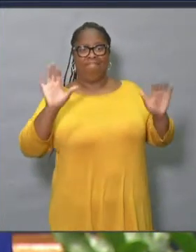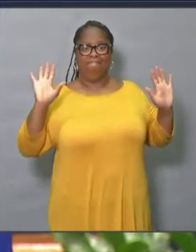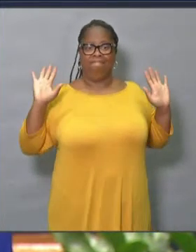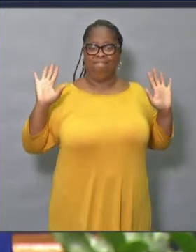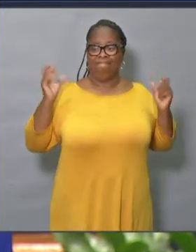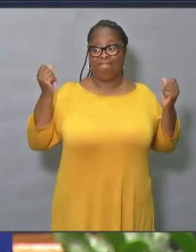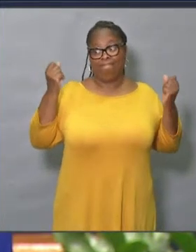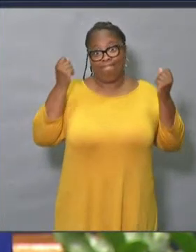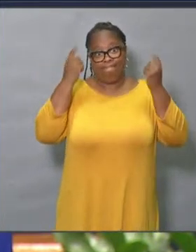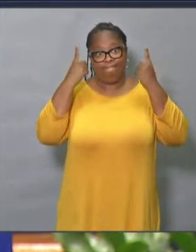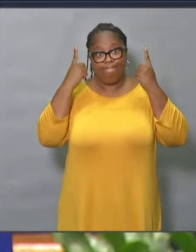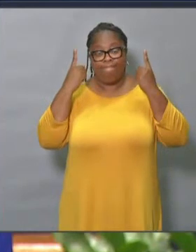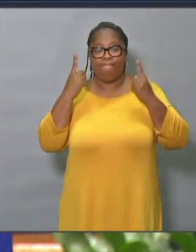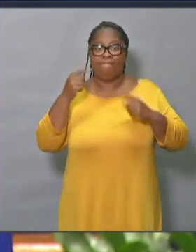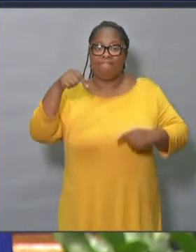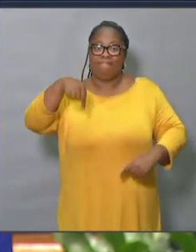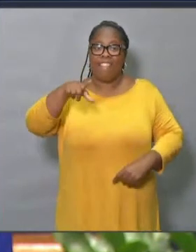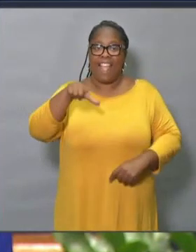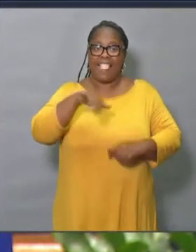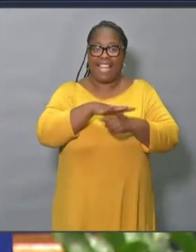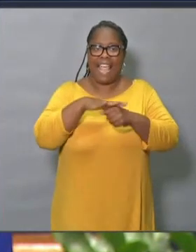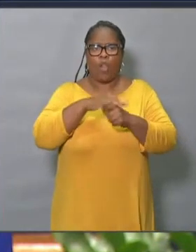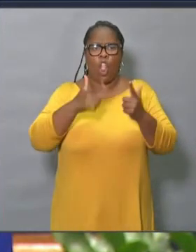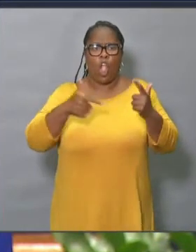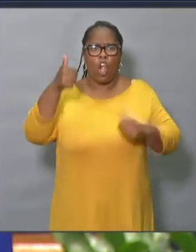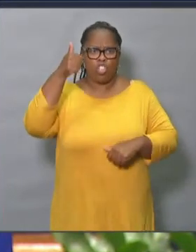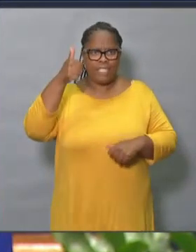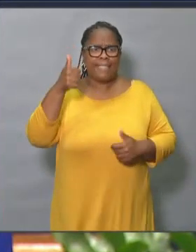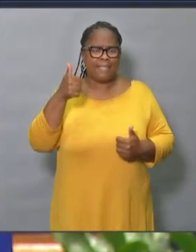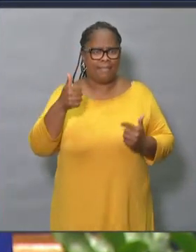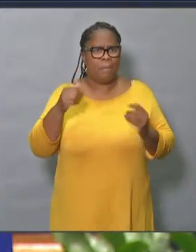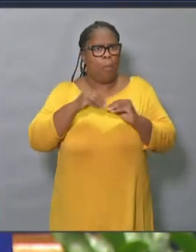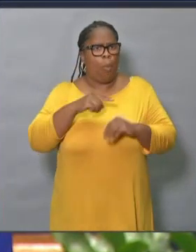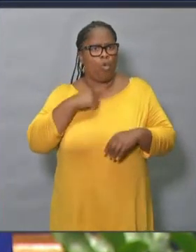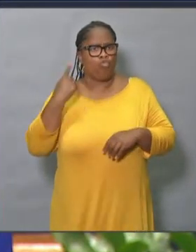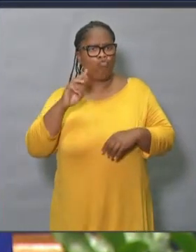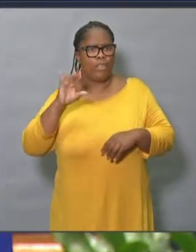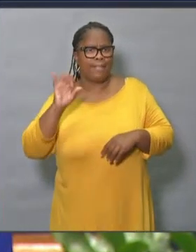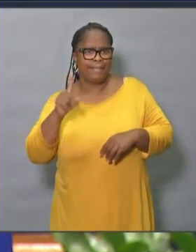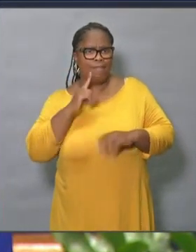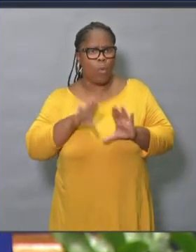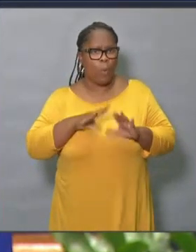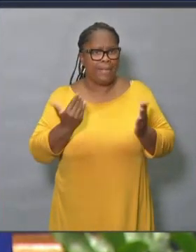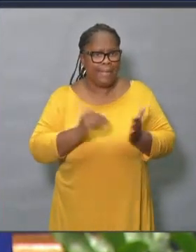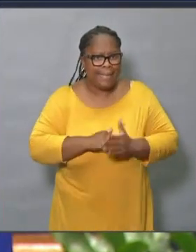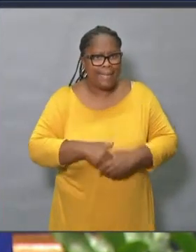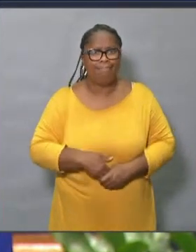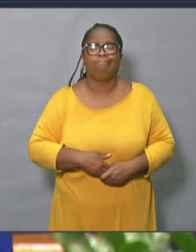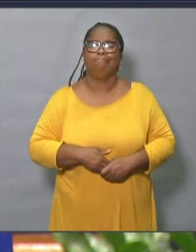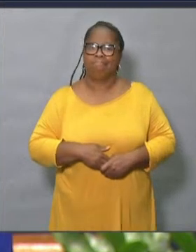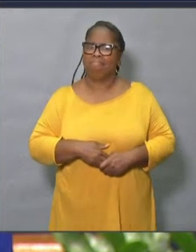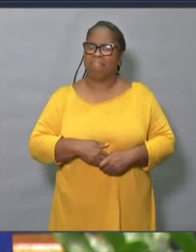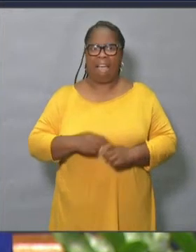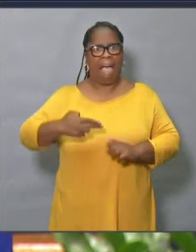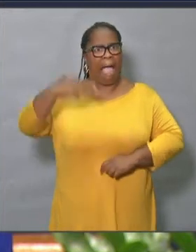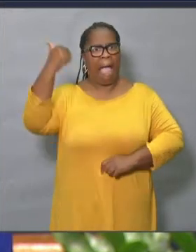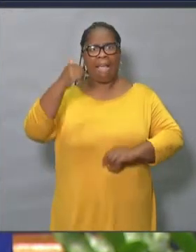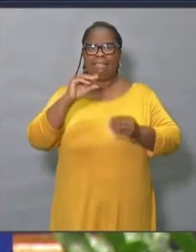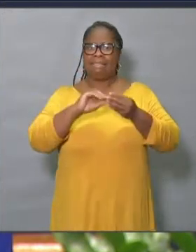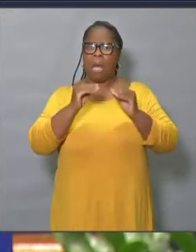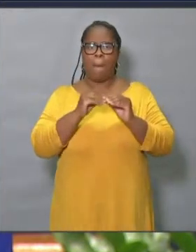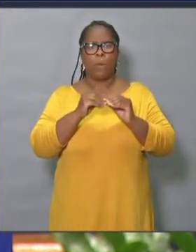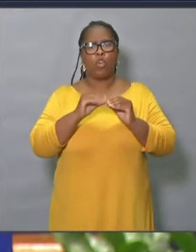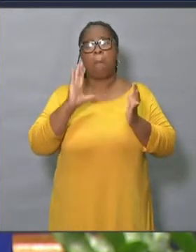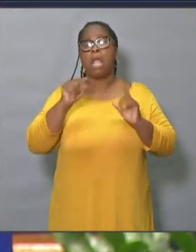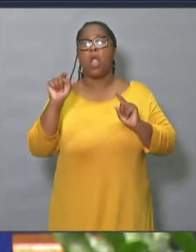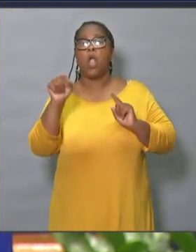of course, we're the largest county. We have a lot at stake in our reopening. We also have the highest numbers of everything